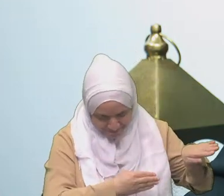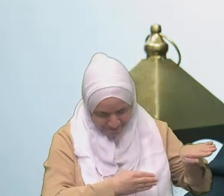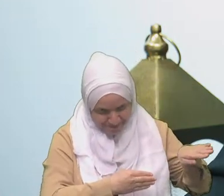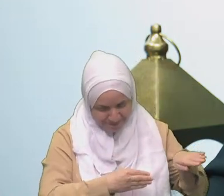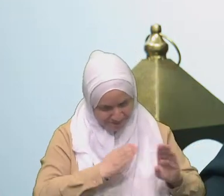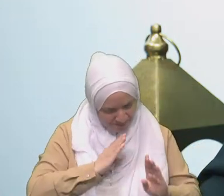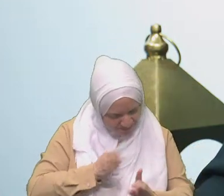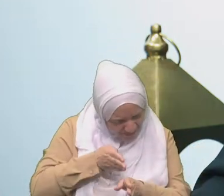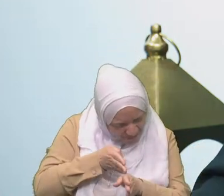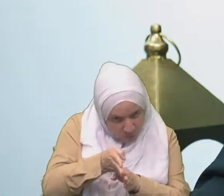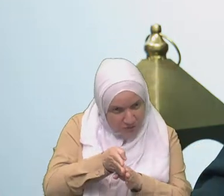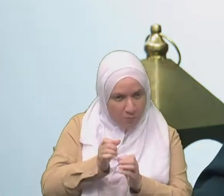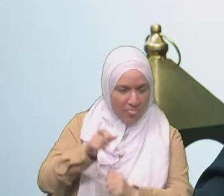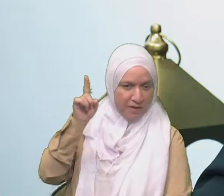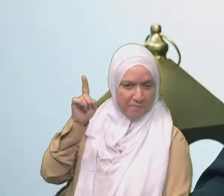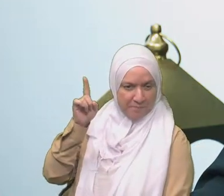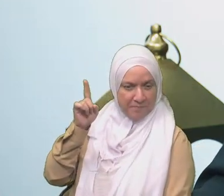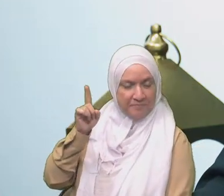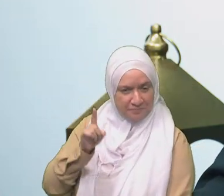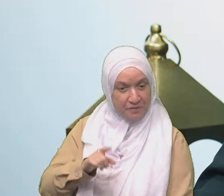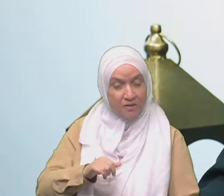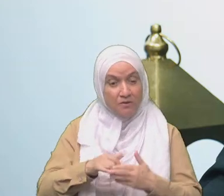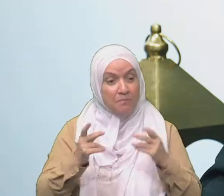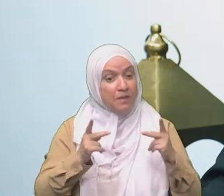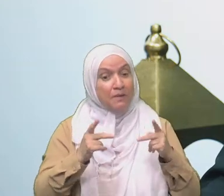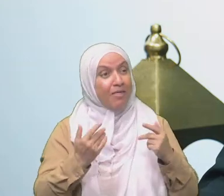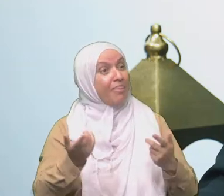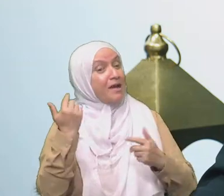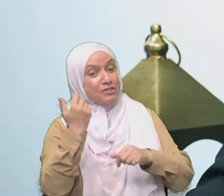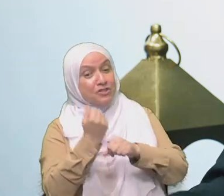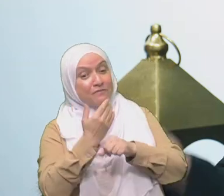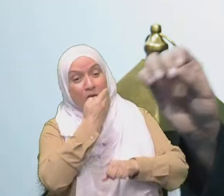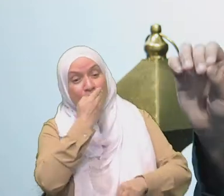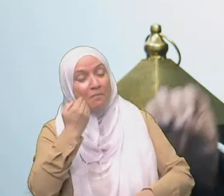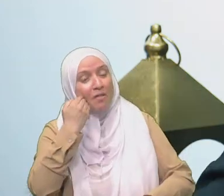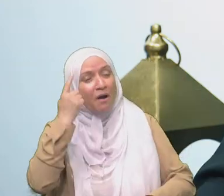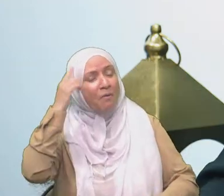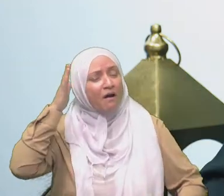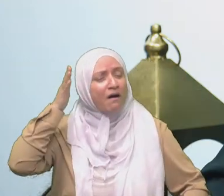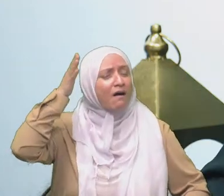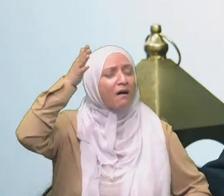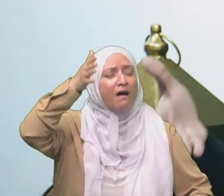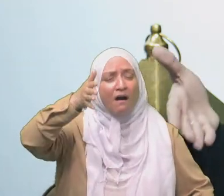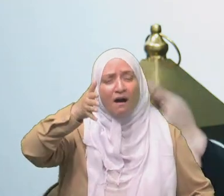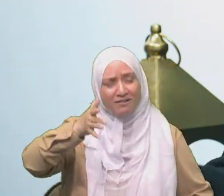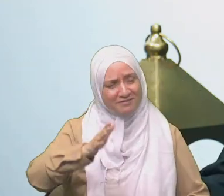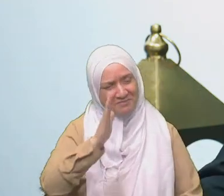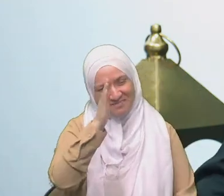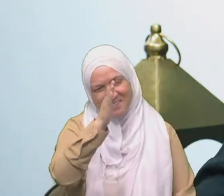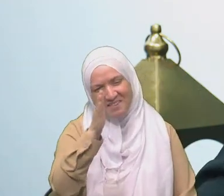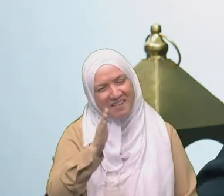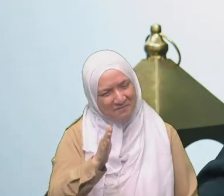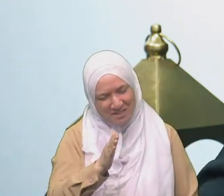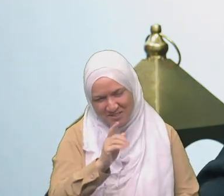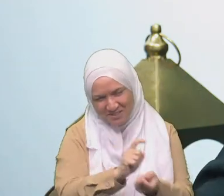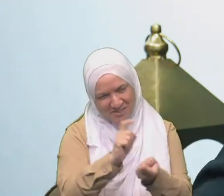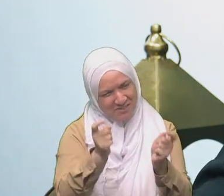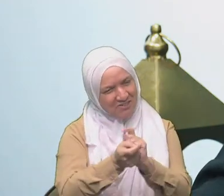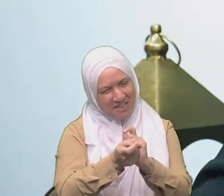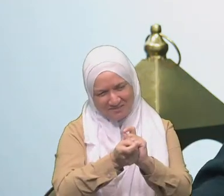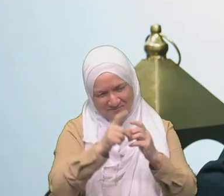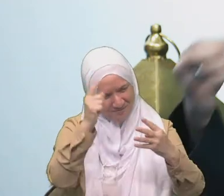then it slipped. The fact that Allah Azza wa Jalla brought us to another Ramadan and brought us to another 10 nights, what could very well be Laylatul